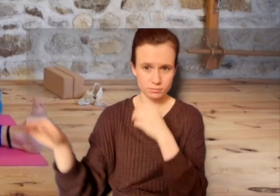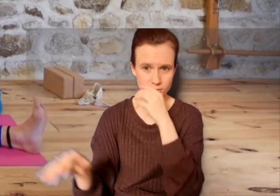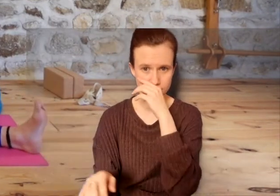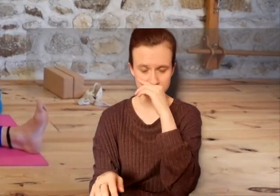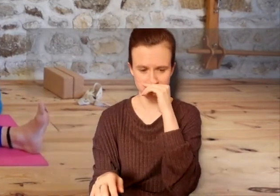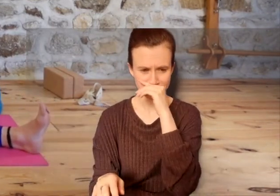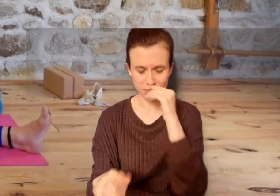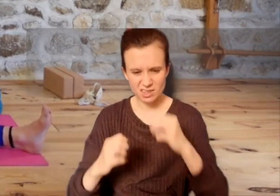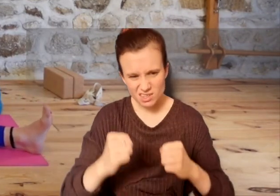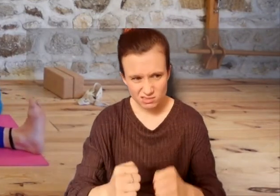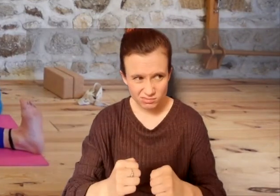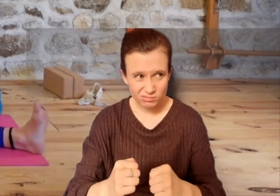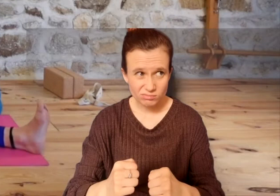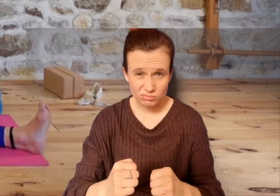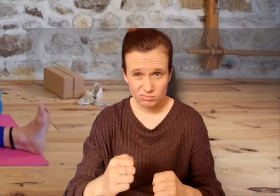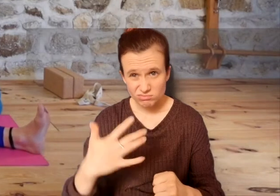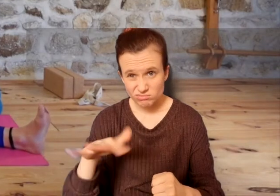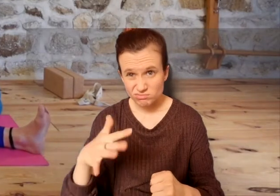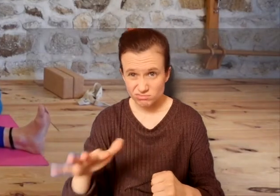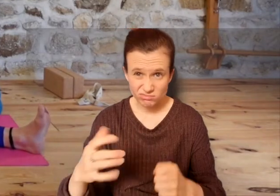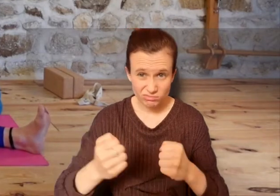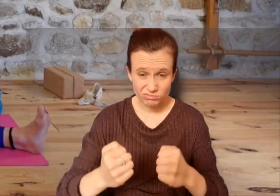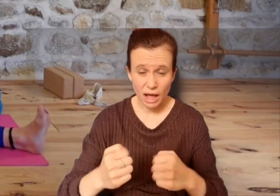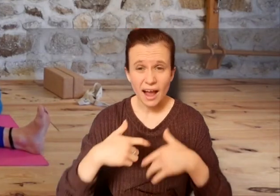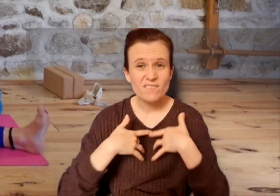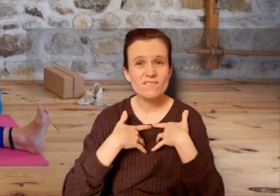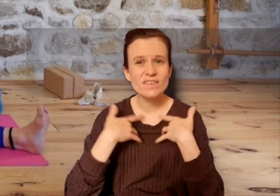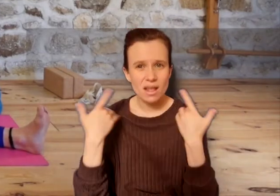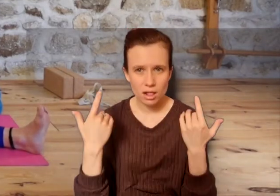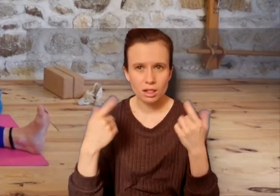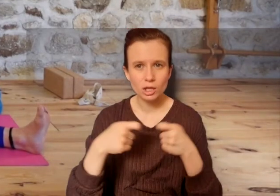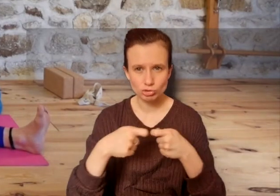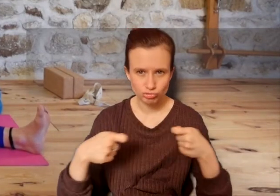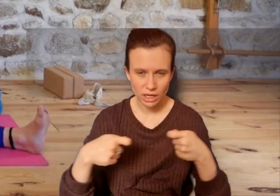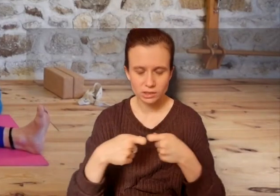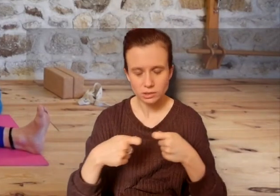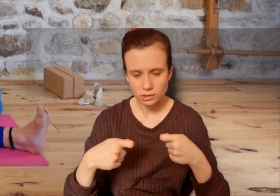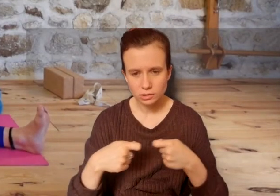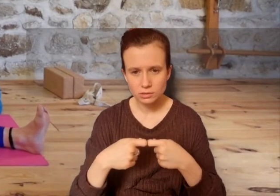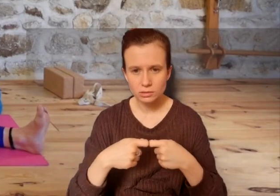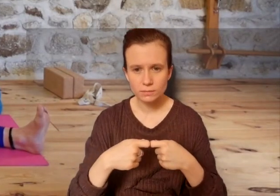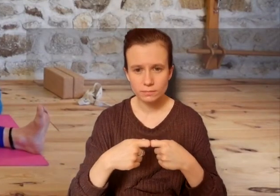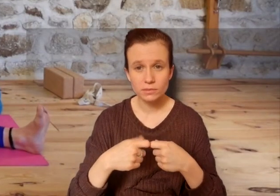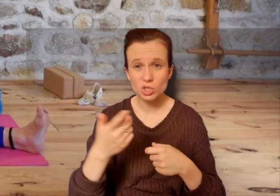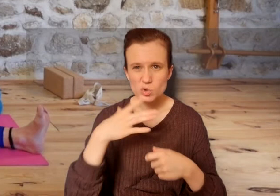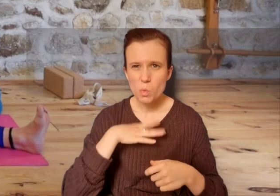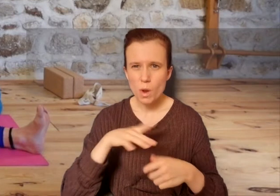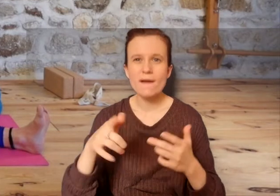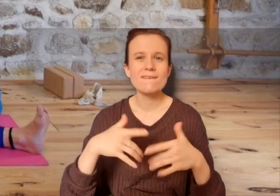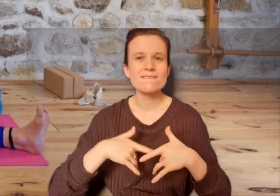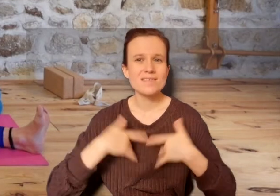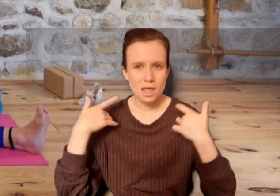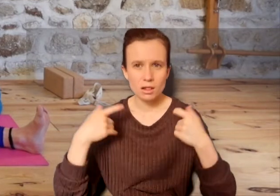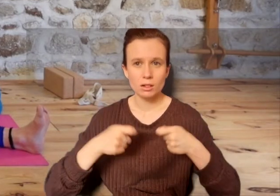cushion, and even if I come here, it's not terribly intense, but now I can feel it's productive. I'm getting something